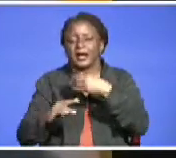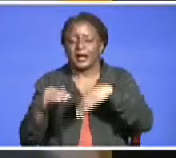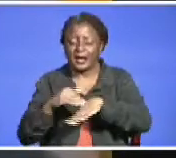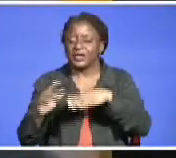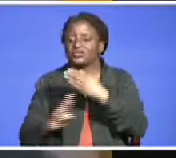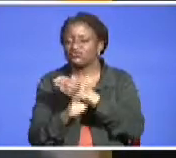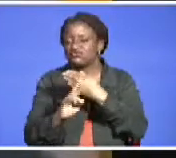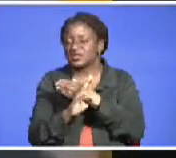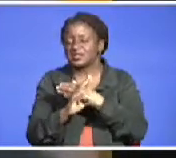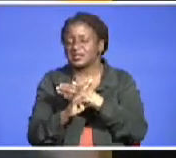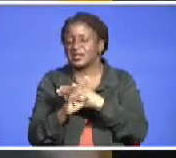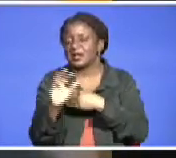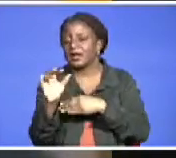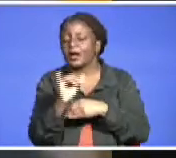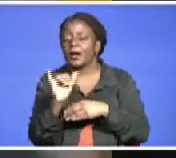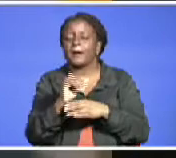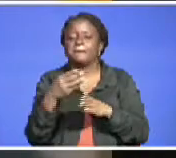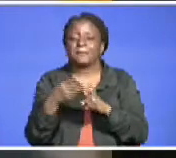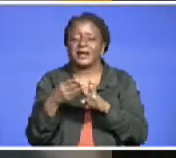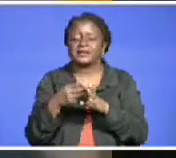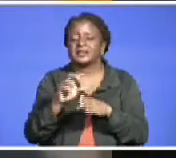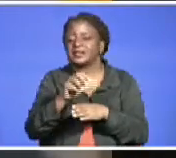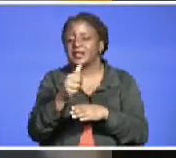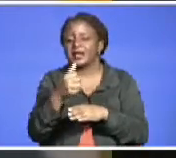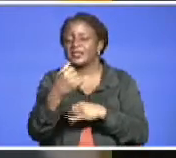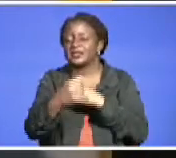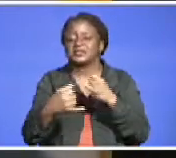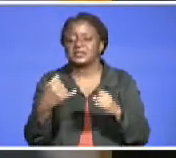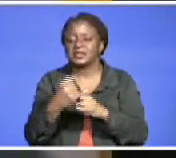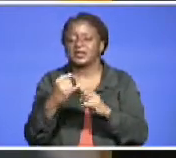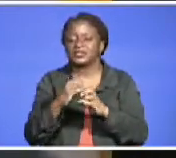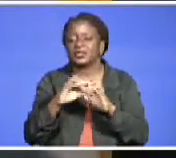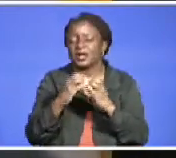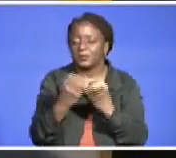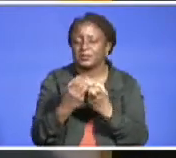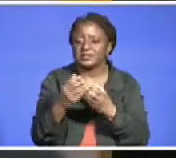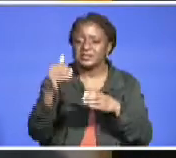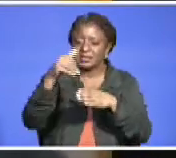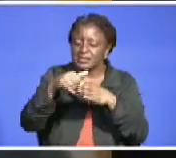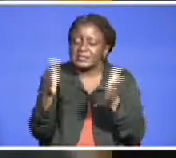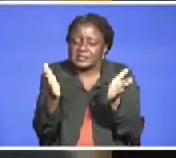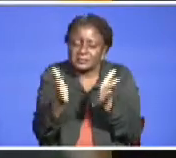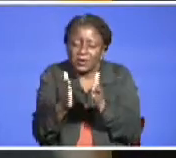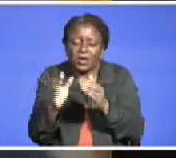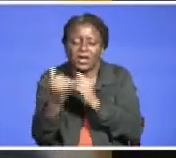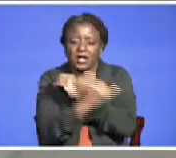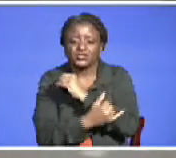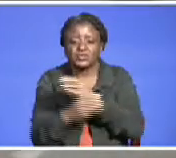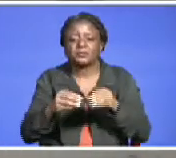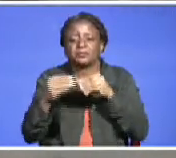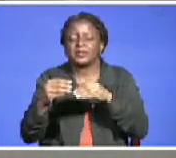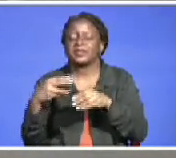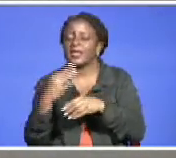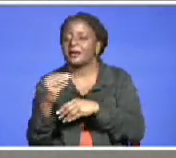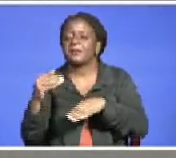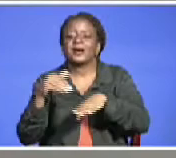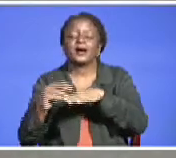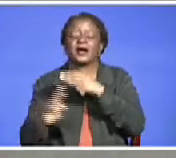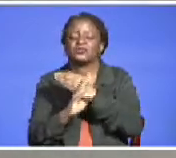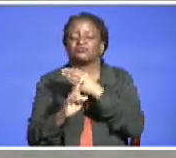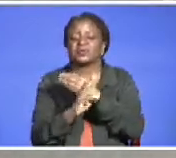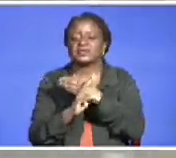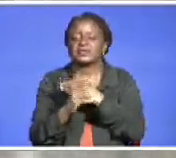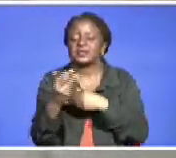international banking regimes in small countries such as ours. Minister Henfield invited the OAS to partner with the